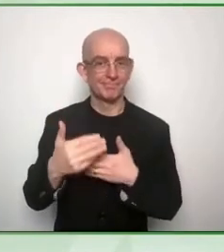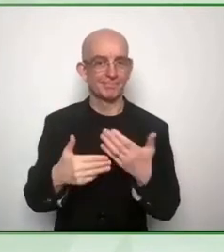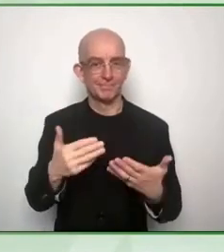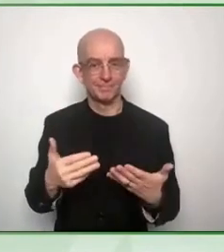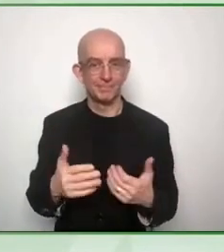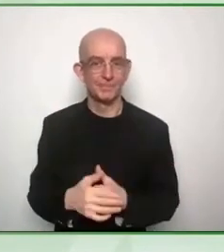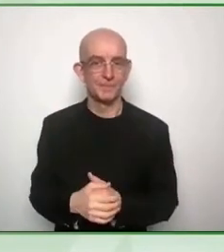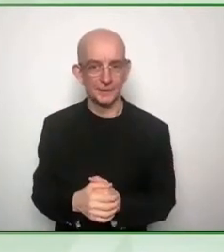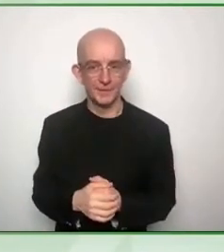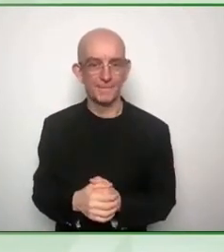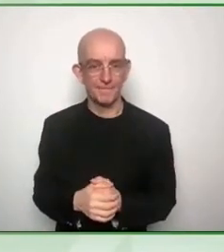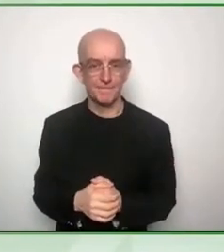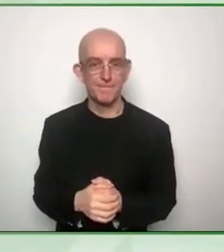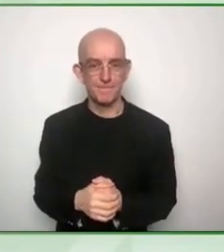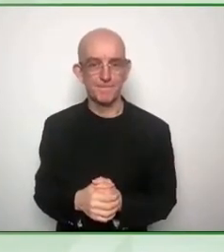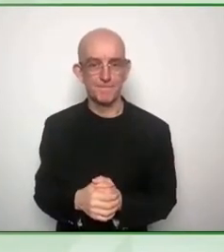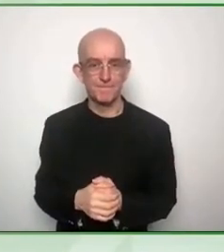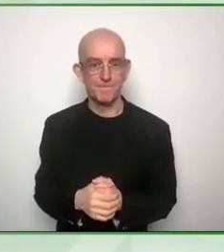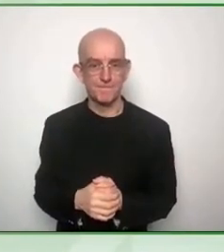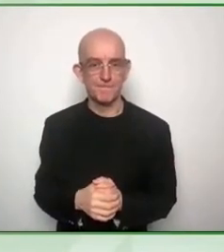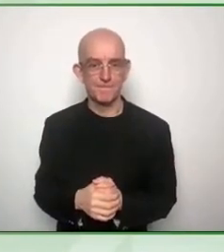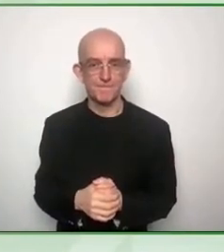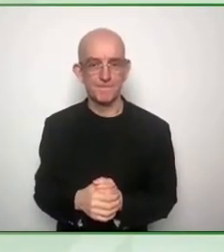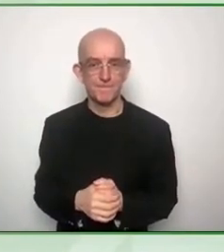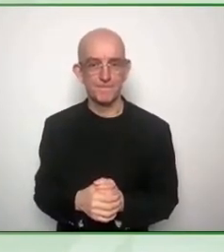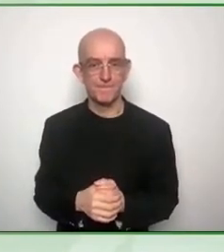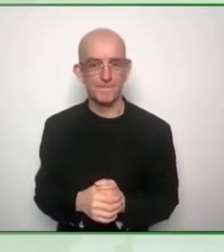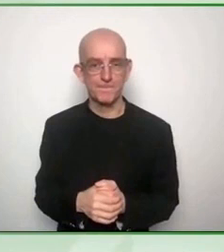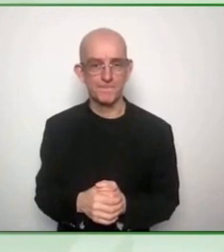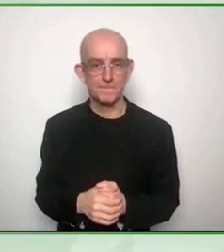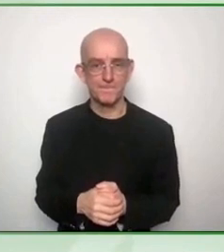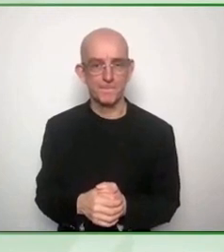Thank you for watching. Please keep tuned to the Zero Project conference. We are